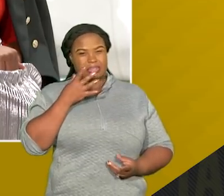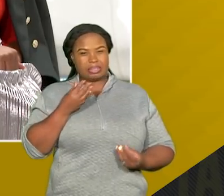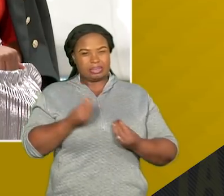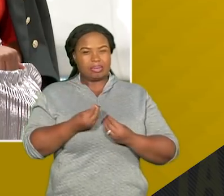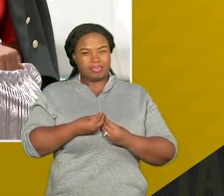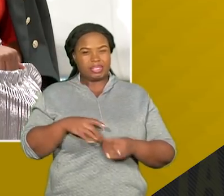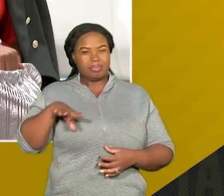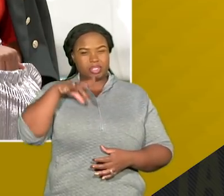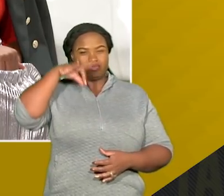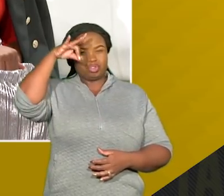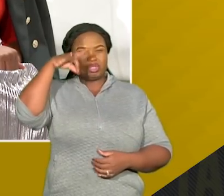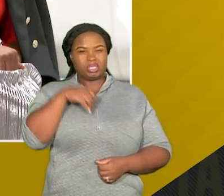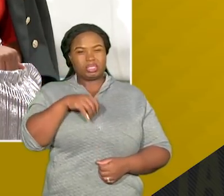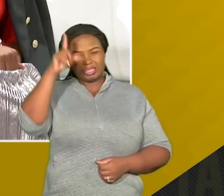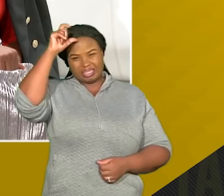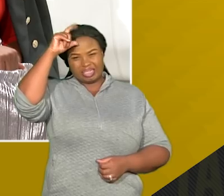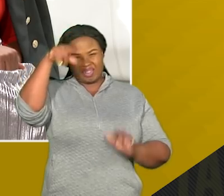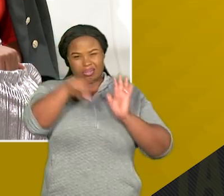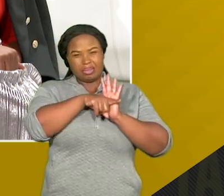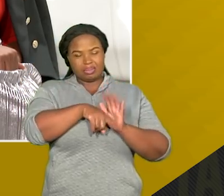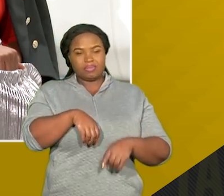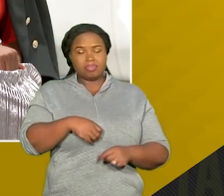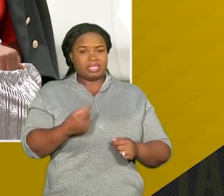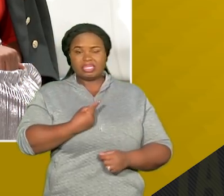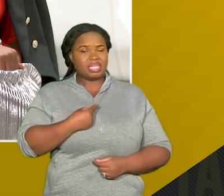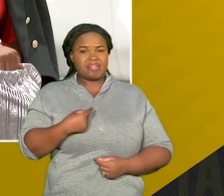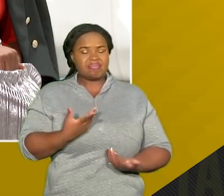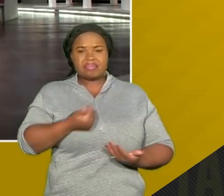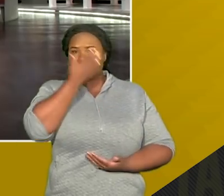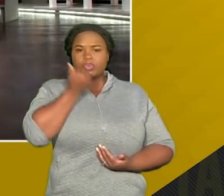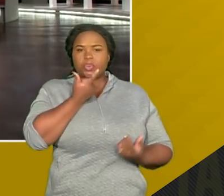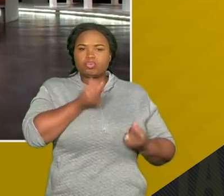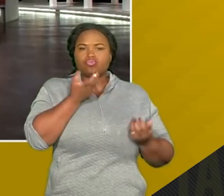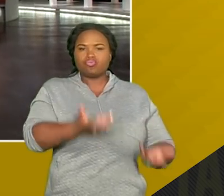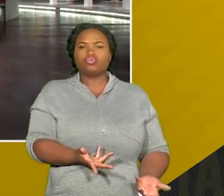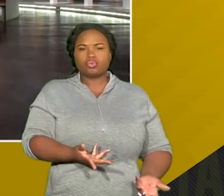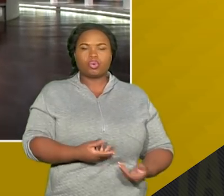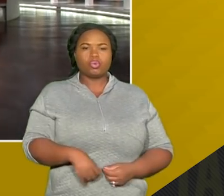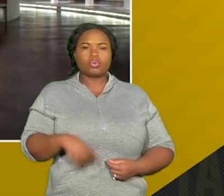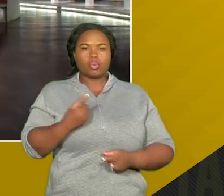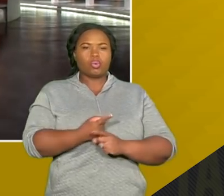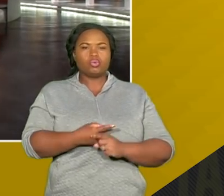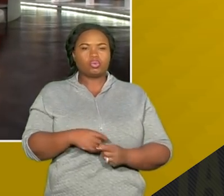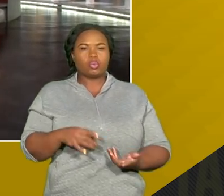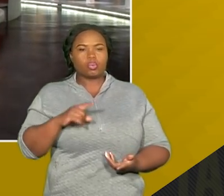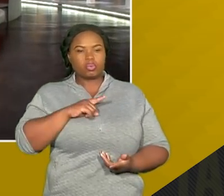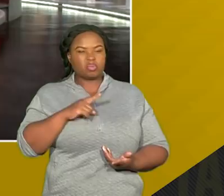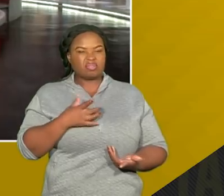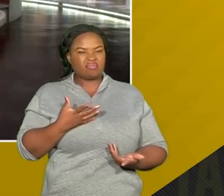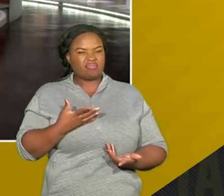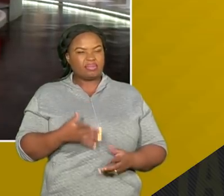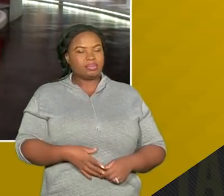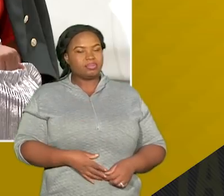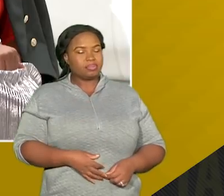spirited, it's the whole thing process about, in a way, and I don't want to have a bone, like, they just like, it's like, I'm so ready, sir, if you get my point. But Lila,